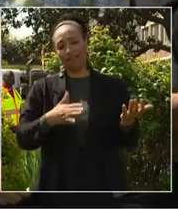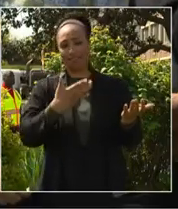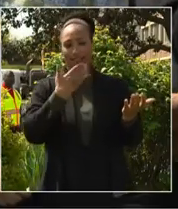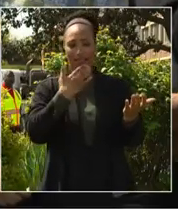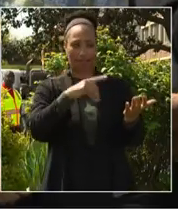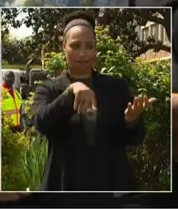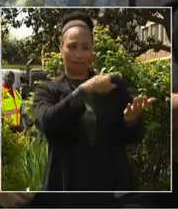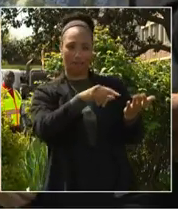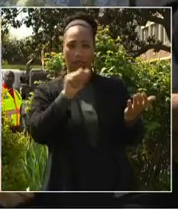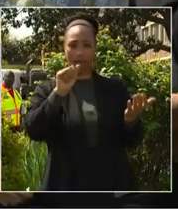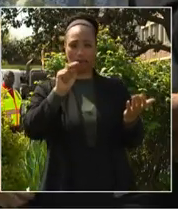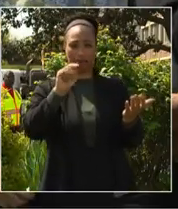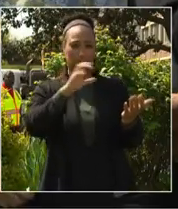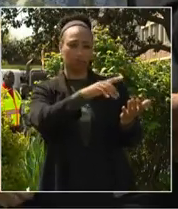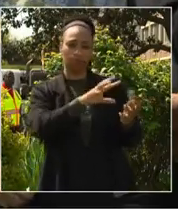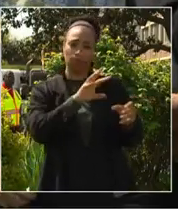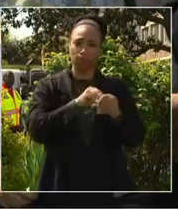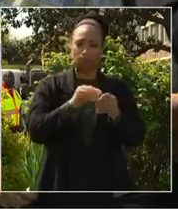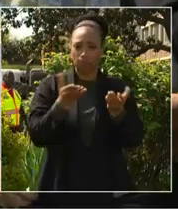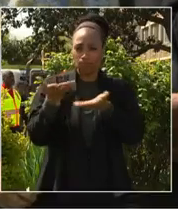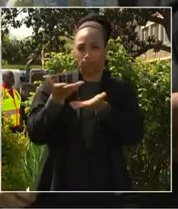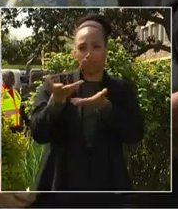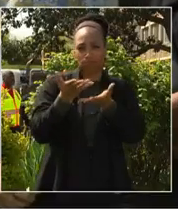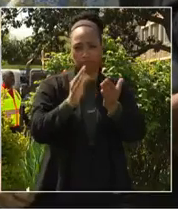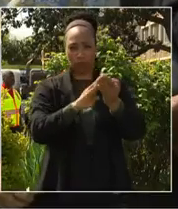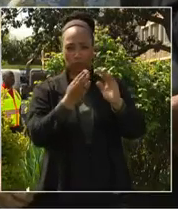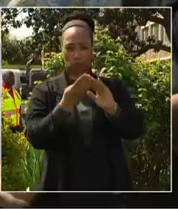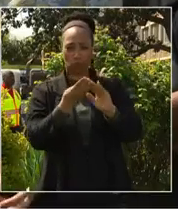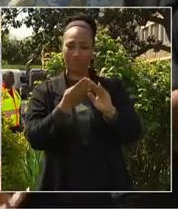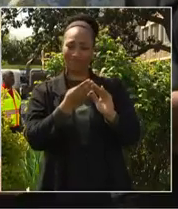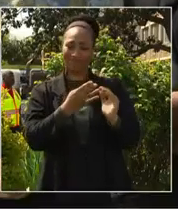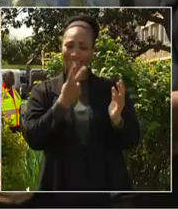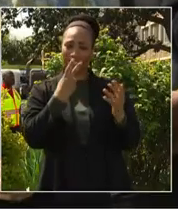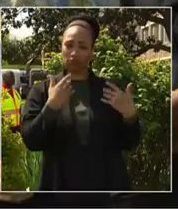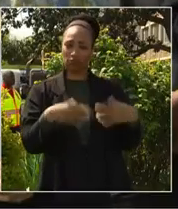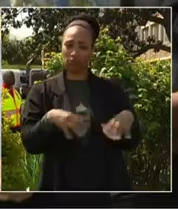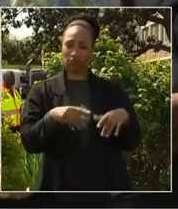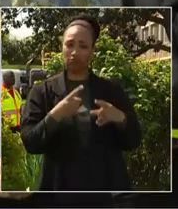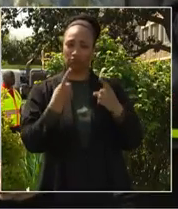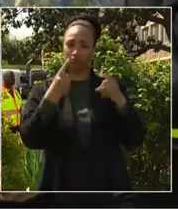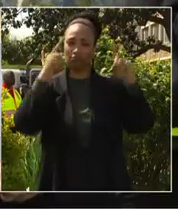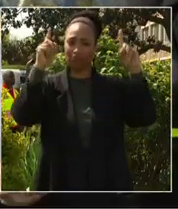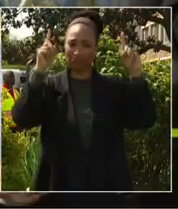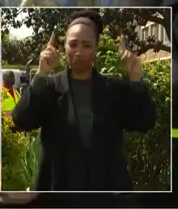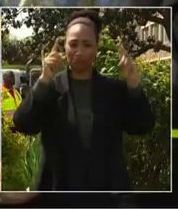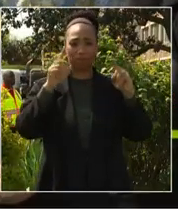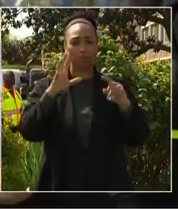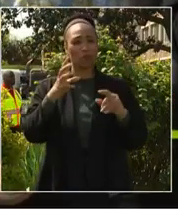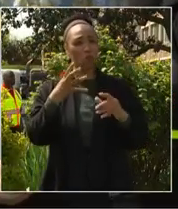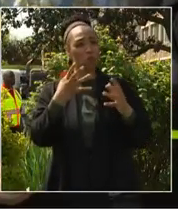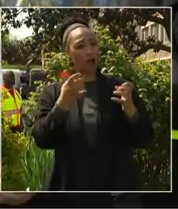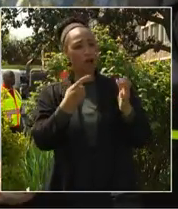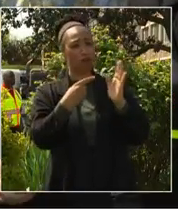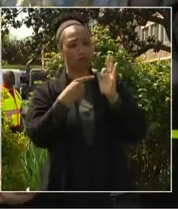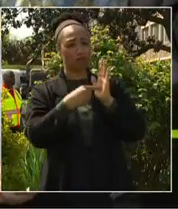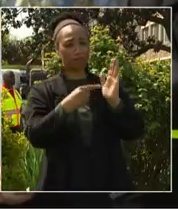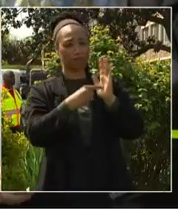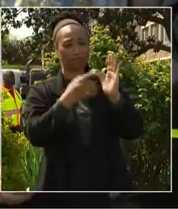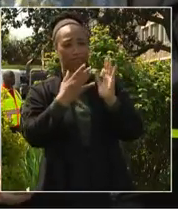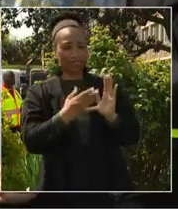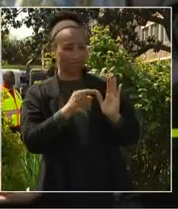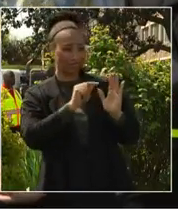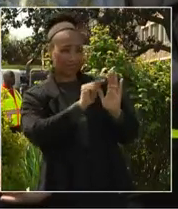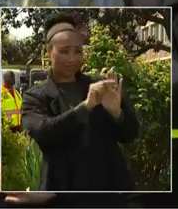that they play. So with that, I want to ask the representatives from our utility companies to come up and say a